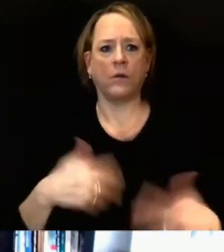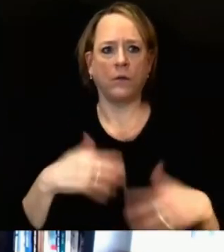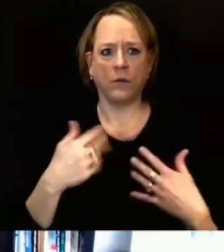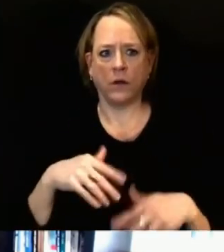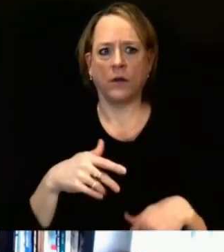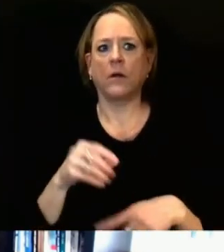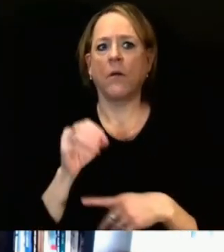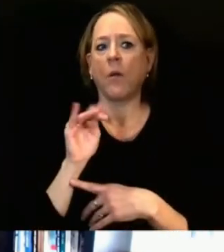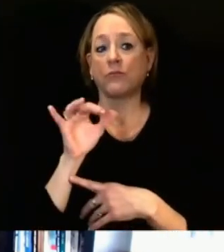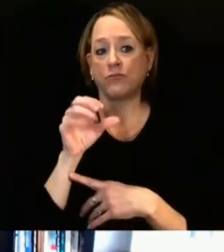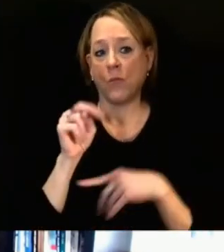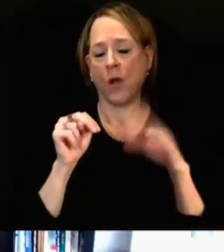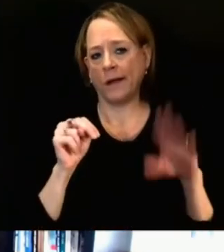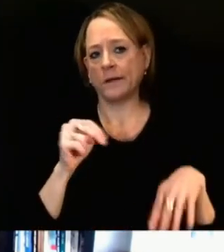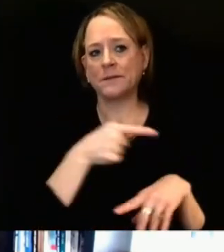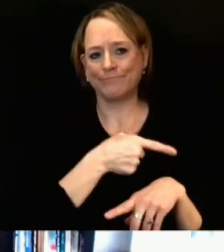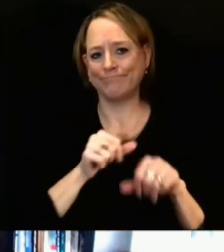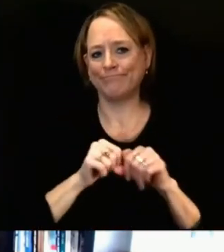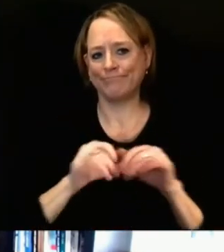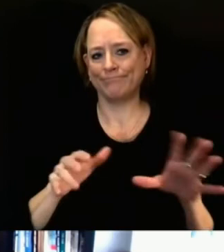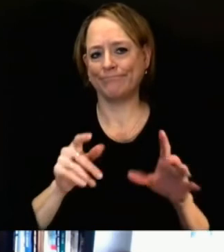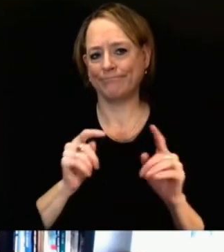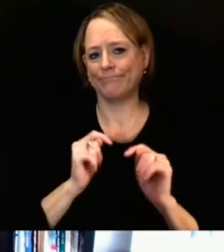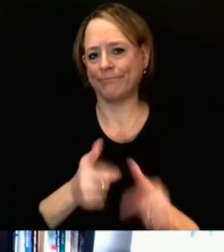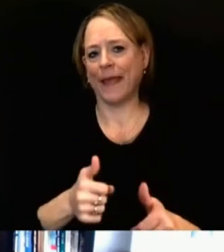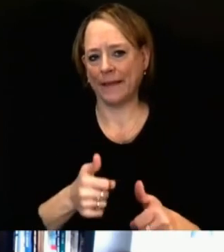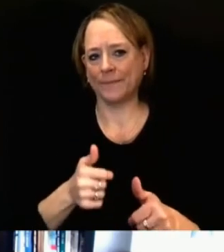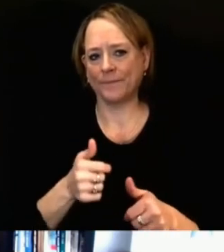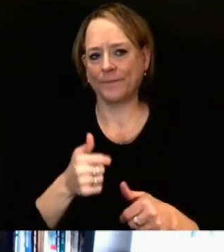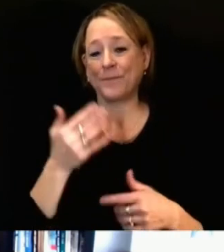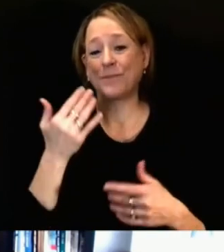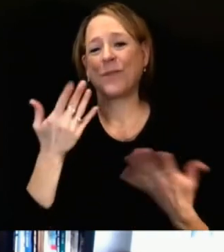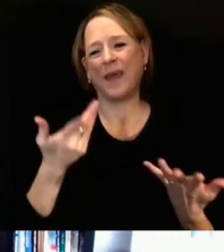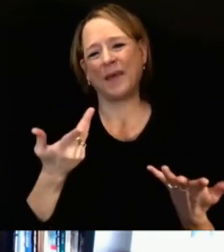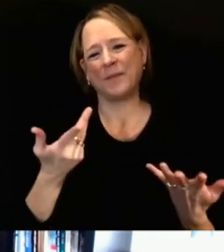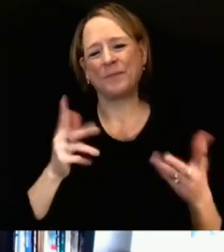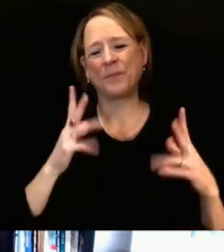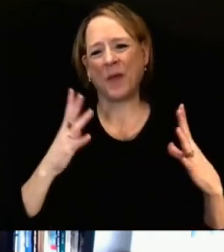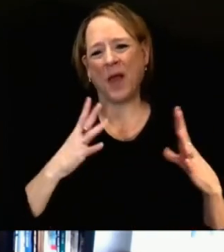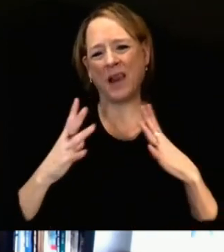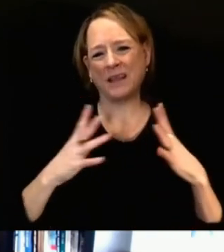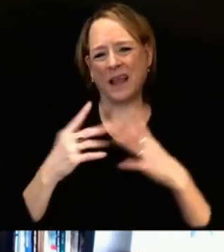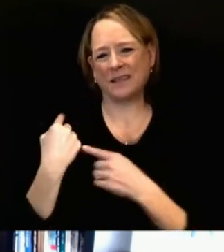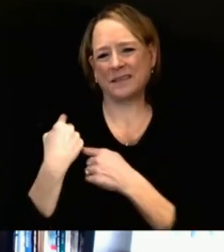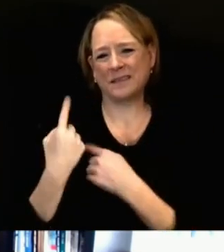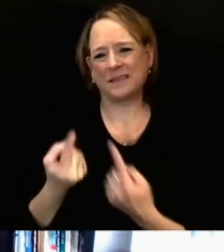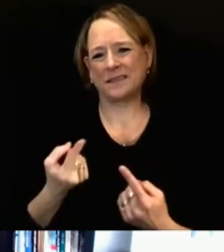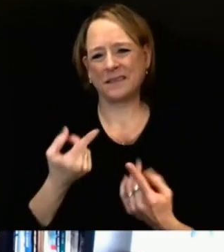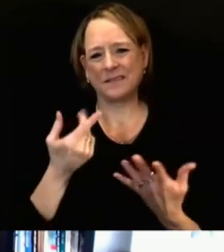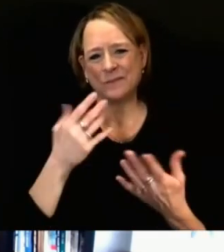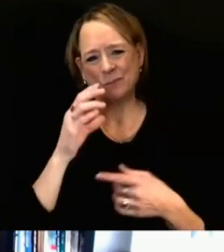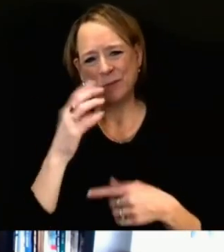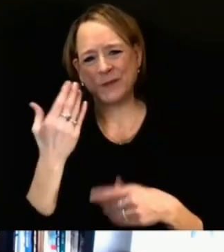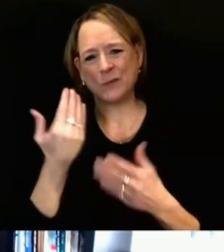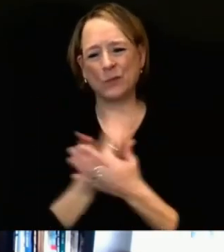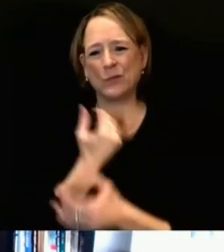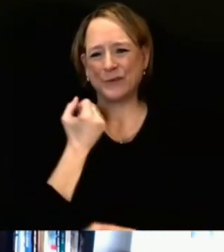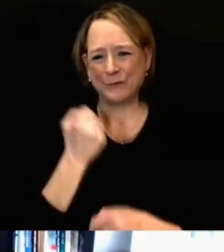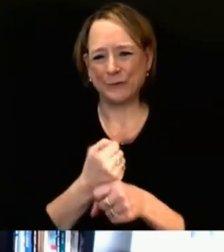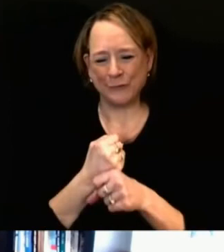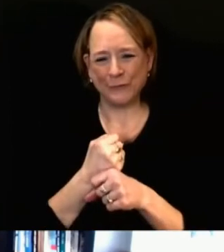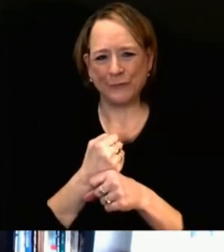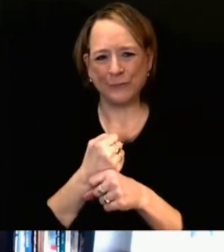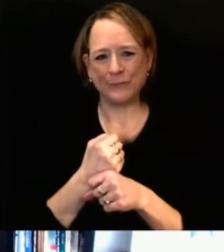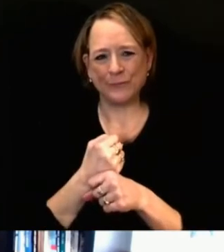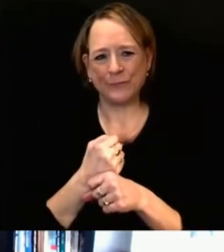gatherings that happened as well, and just significant amount of transmission that have happened in Wisconsin. But it is, I think,